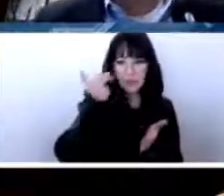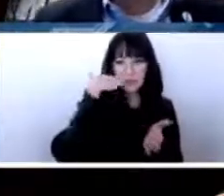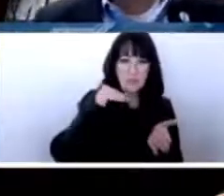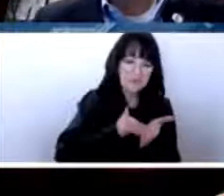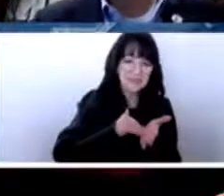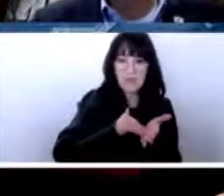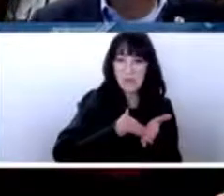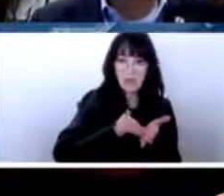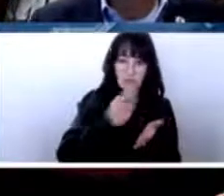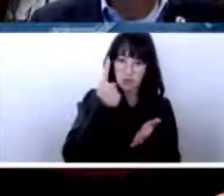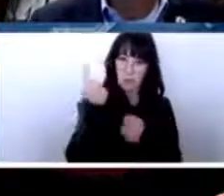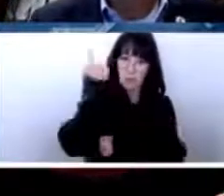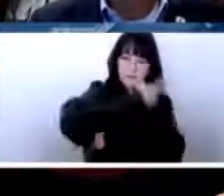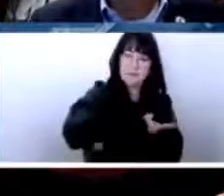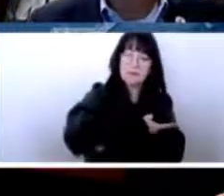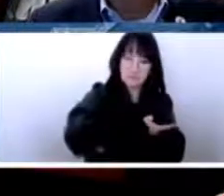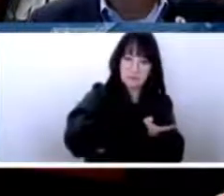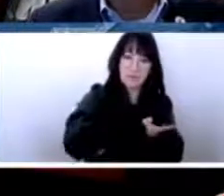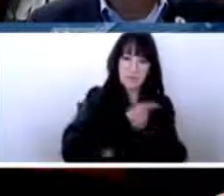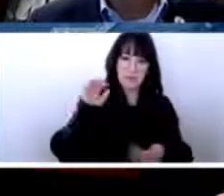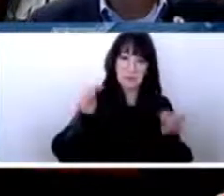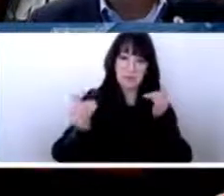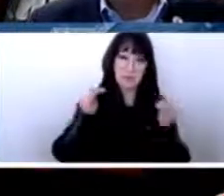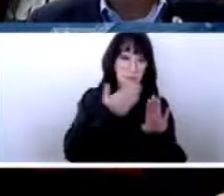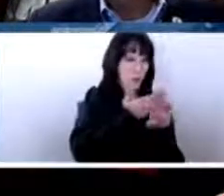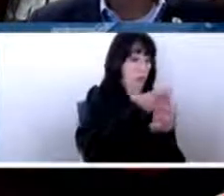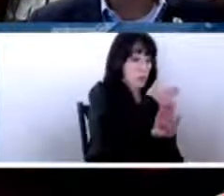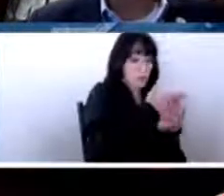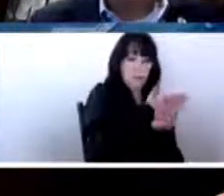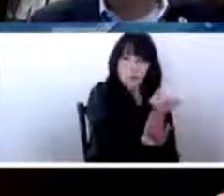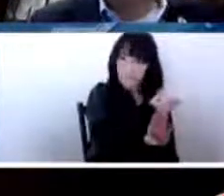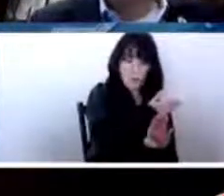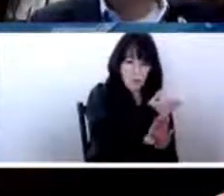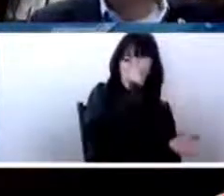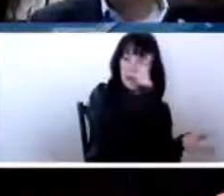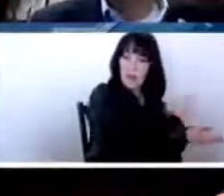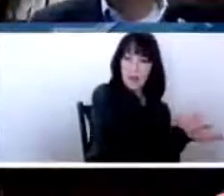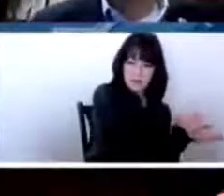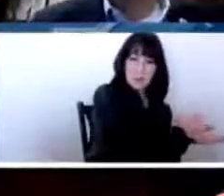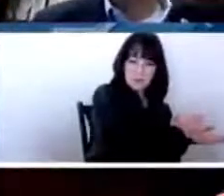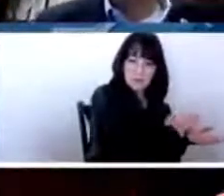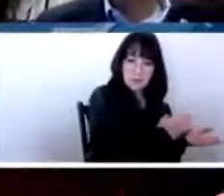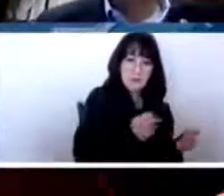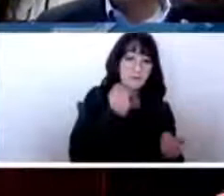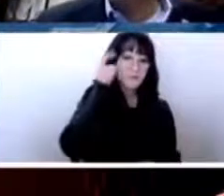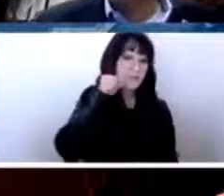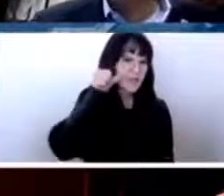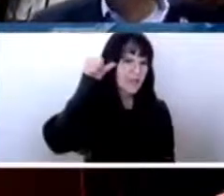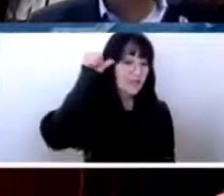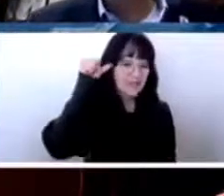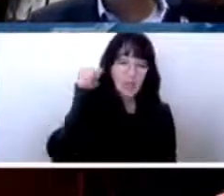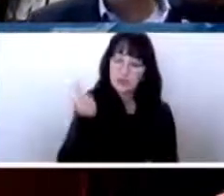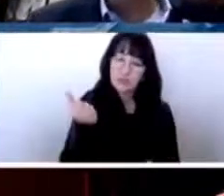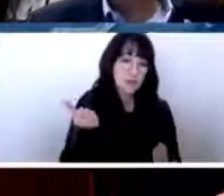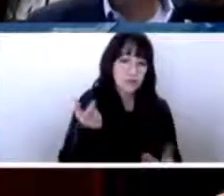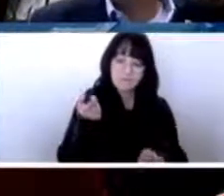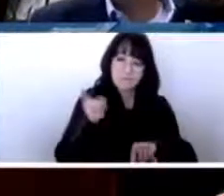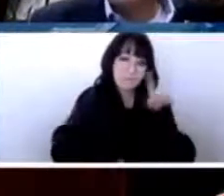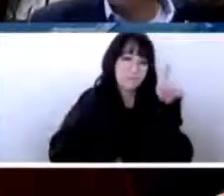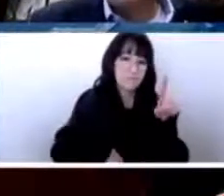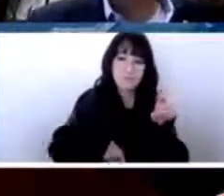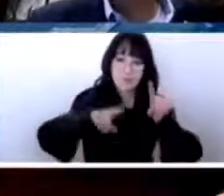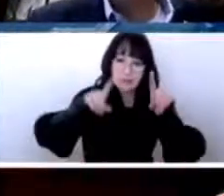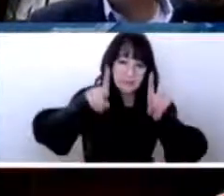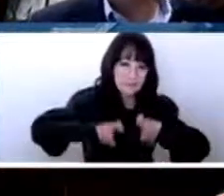day, depending on the weather and other impacts. We lost a day of testing yesterday. We understand that it was weather. We